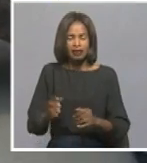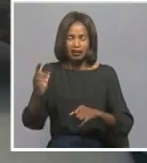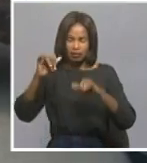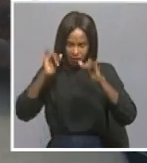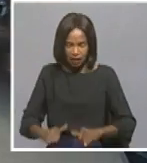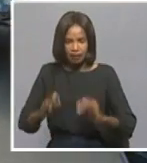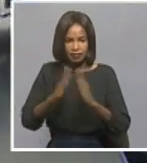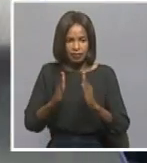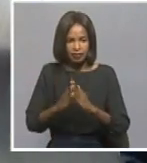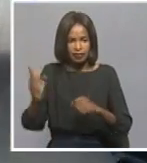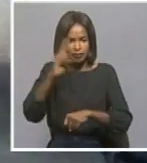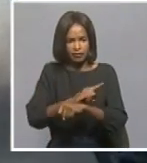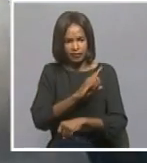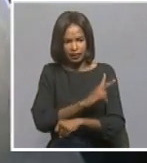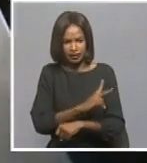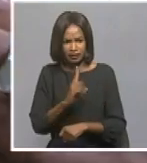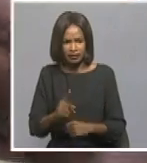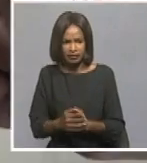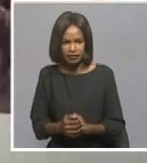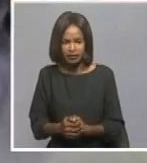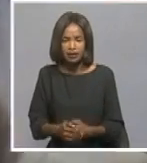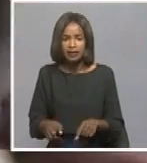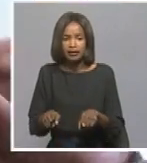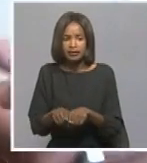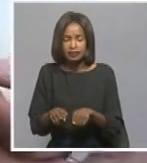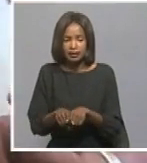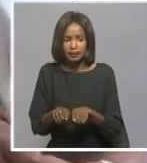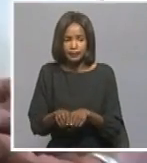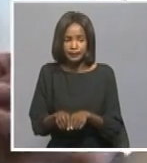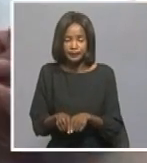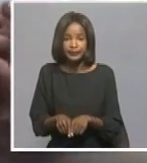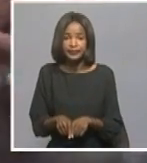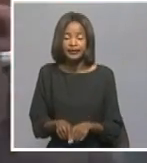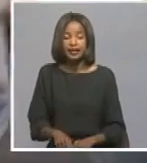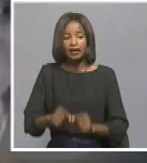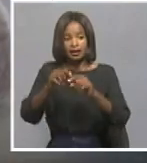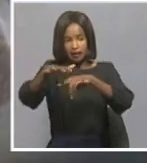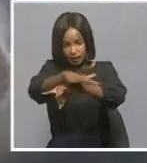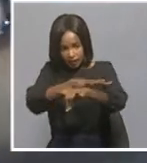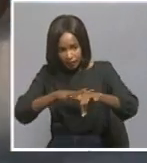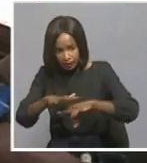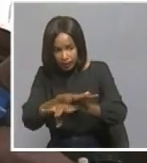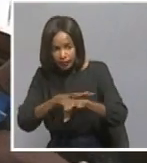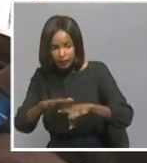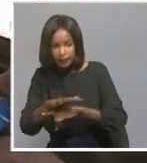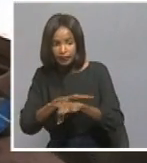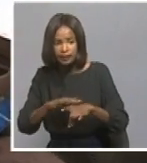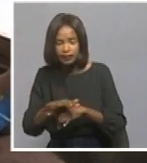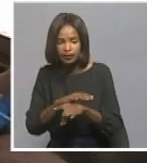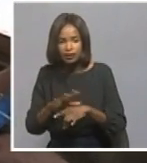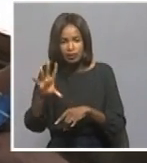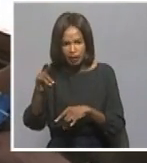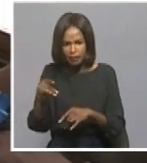pet owners to bond with their animals, and the SPCA says companion animals especially are good for